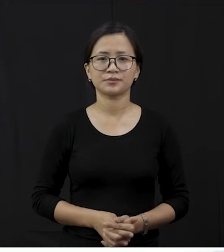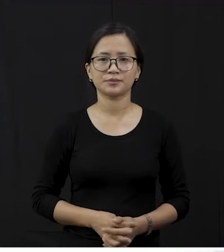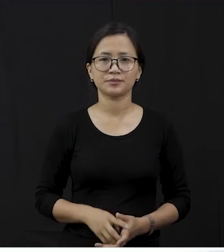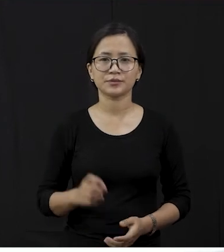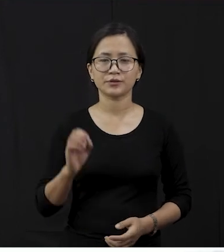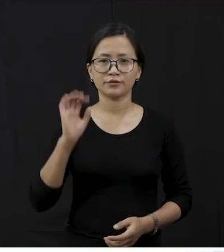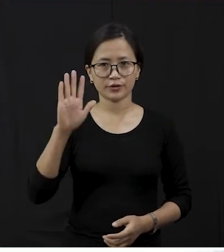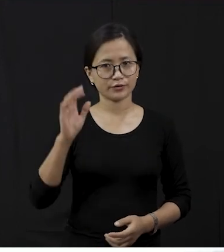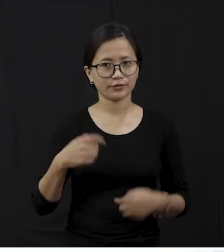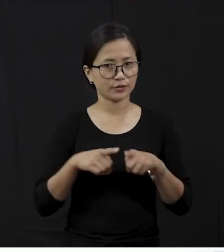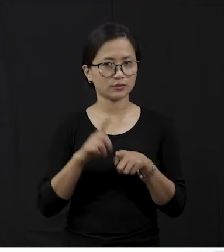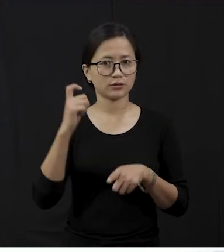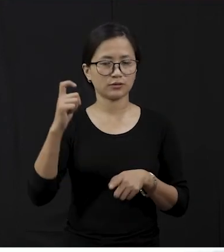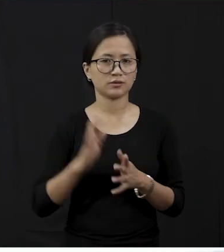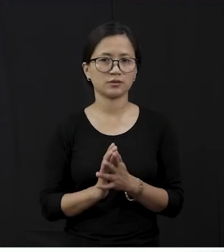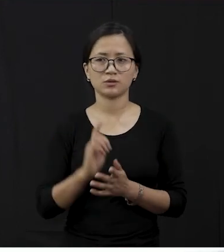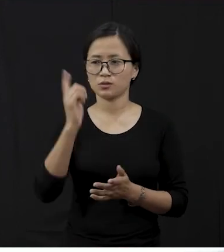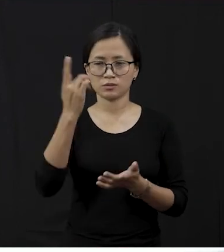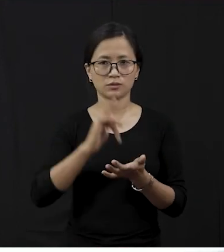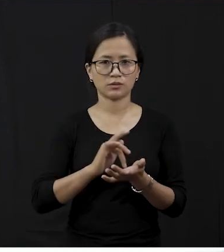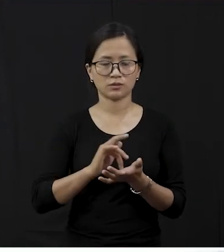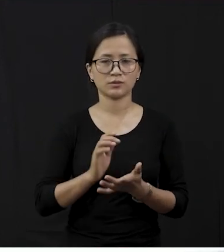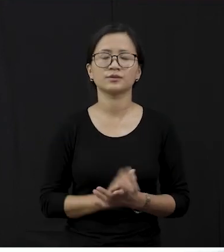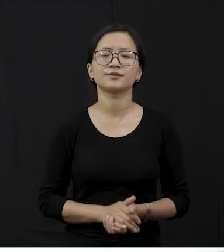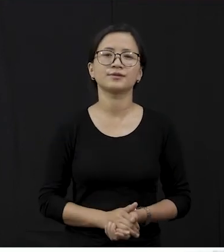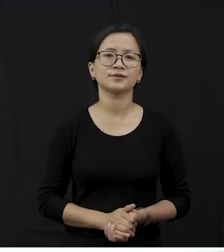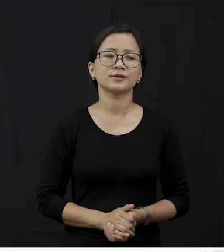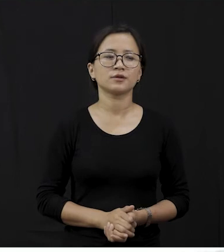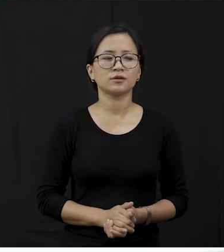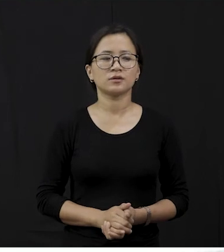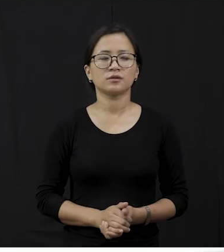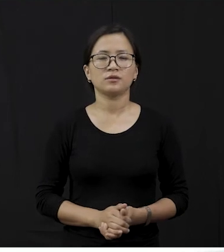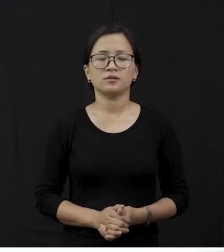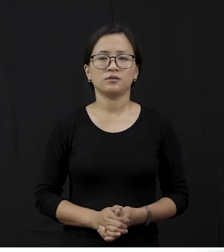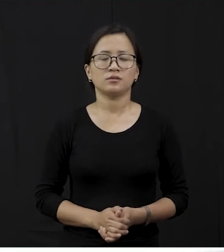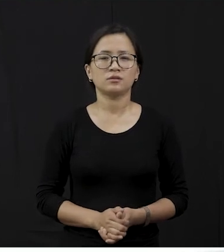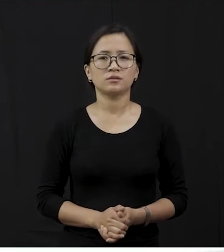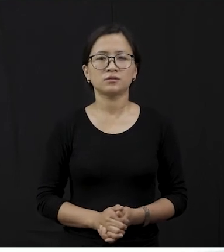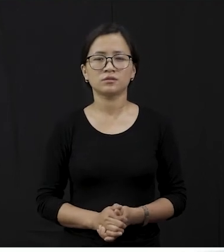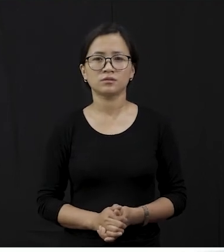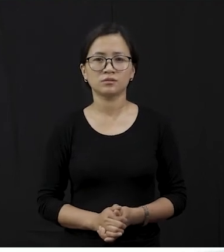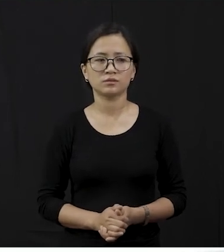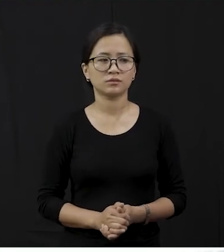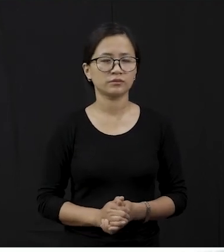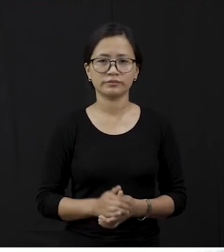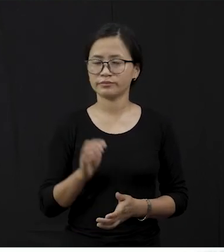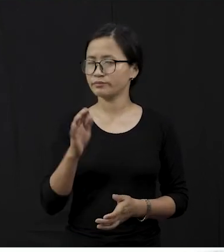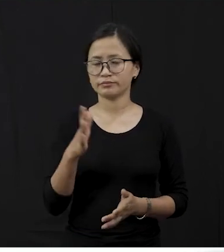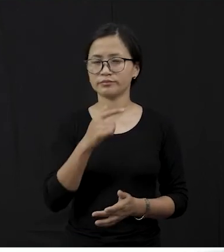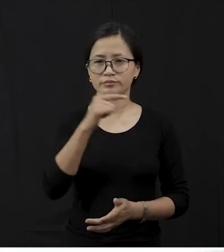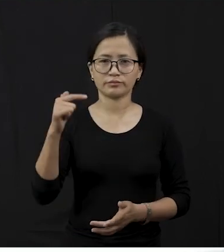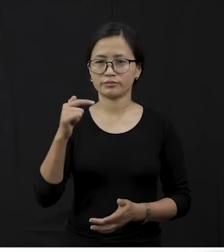5, 7. The numbers in the one place are 5 and 7. Okay, then we can't subtract 7